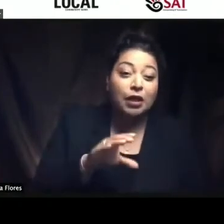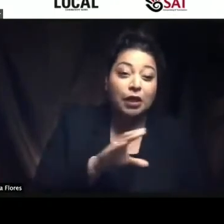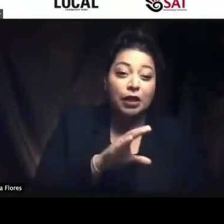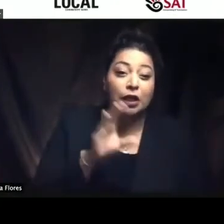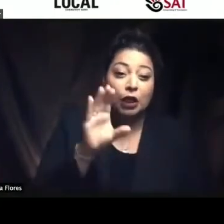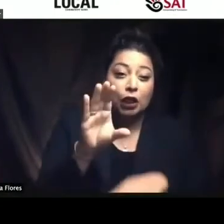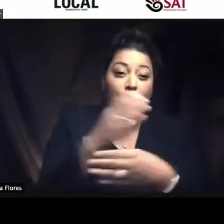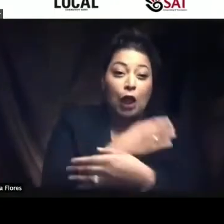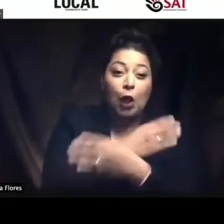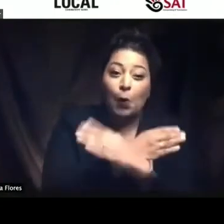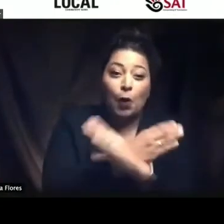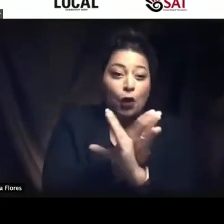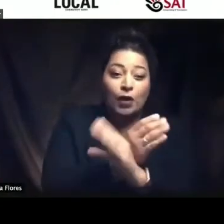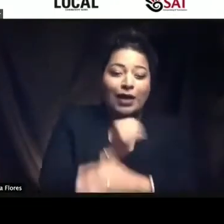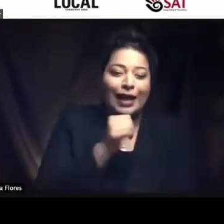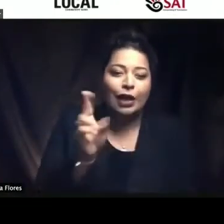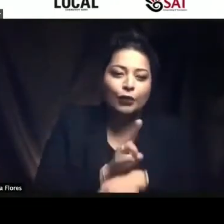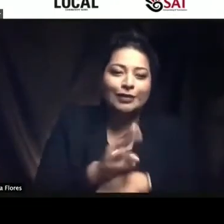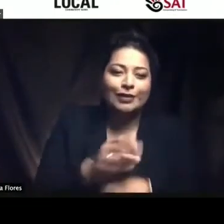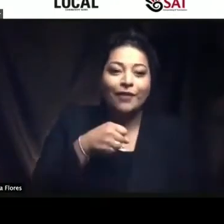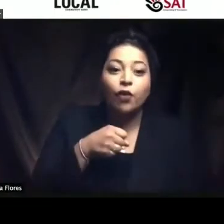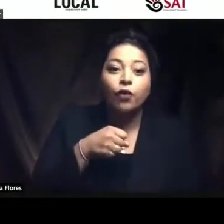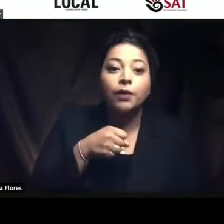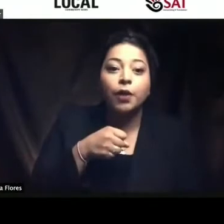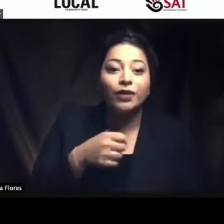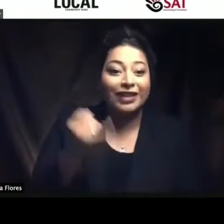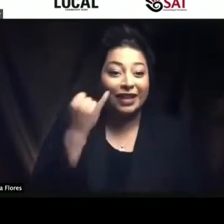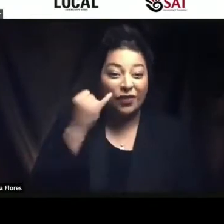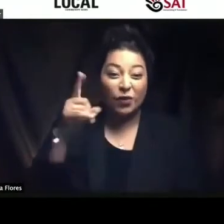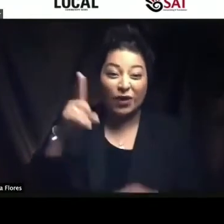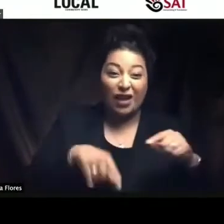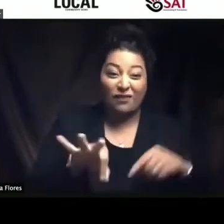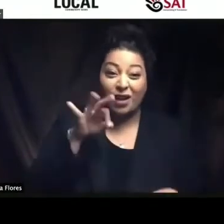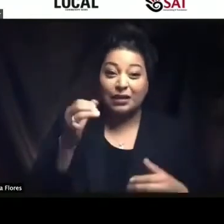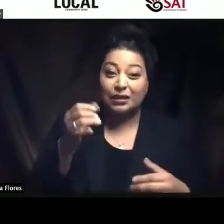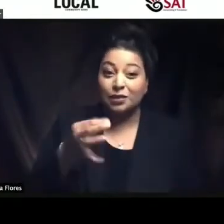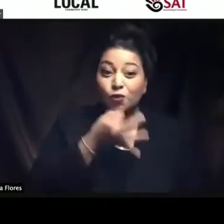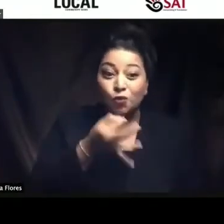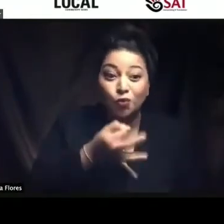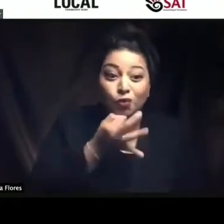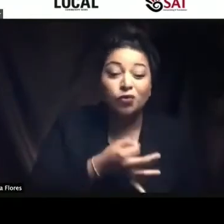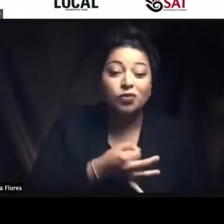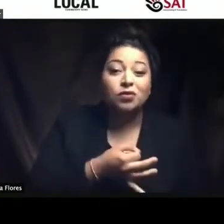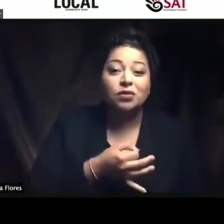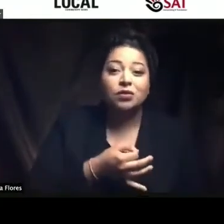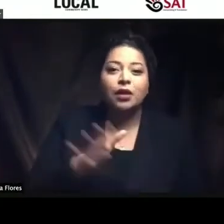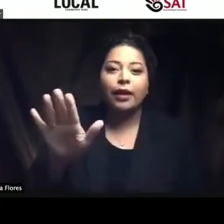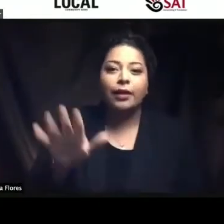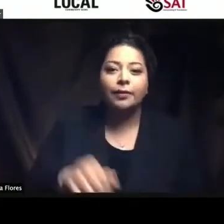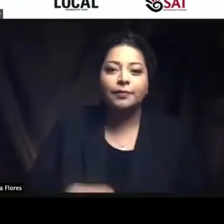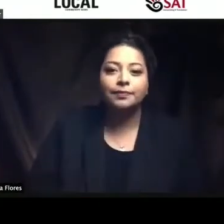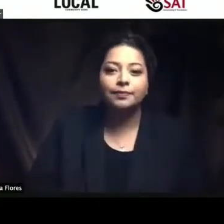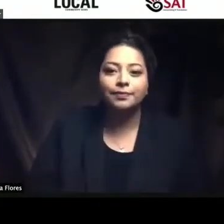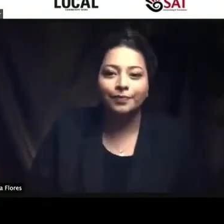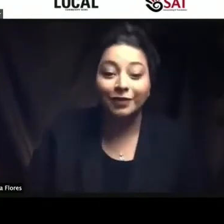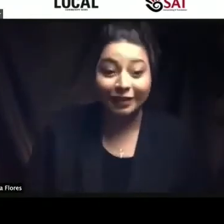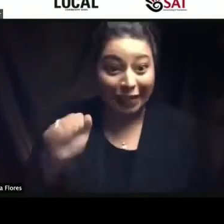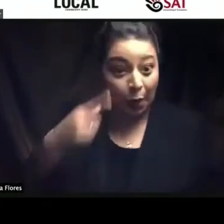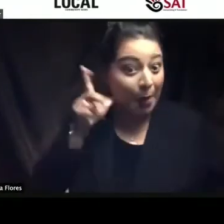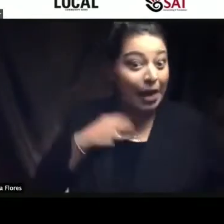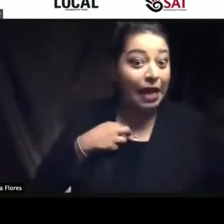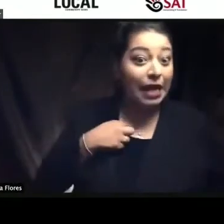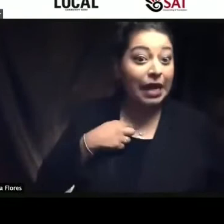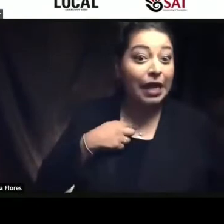point. And if you can't find it immediately, we may, there, talk. Can you hear me?